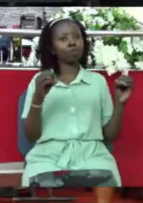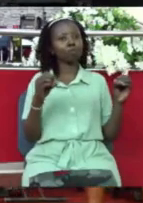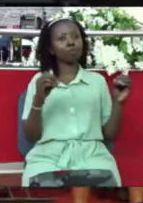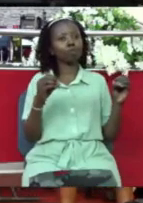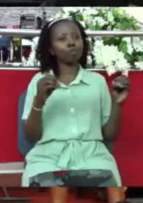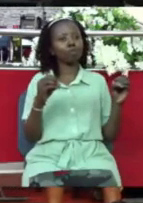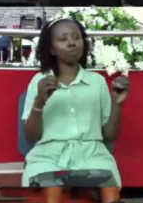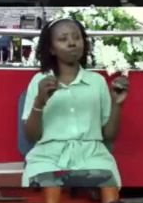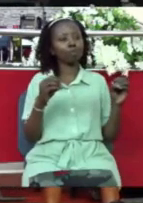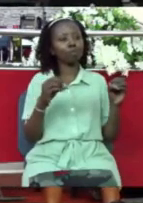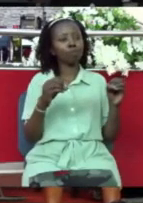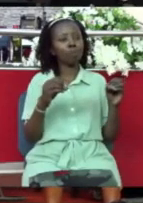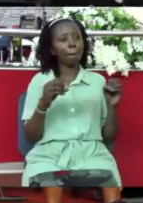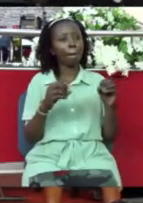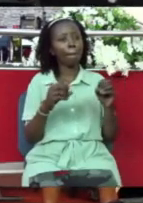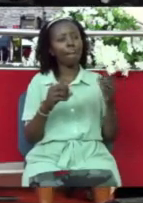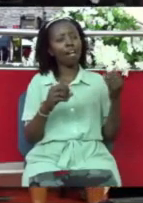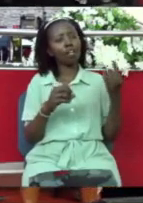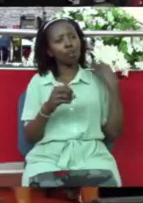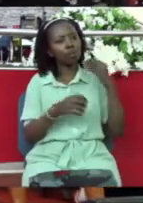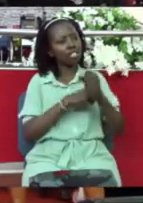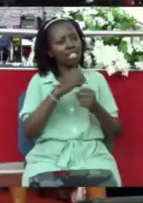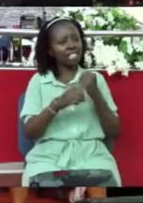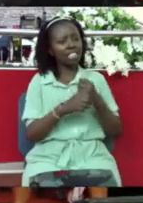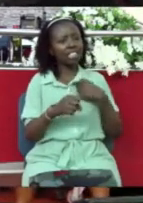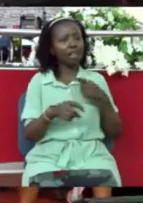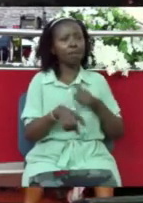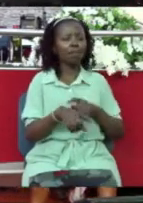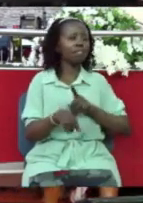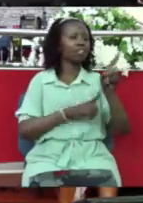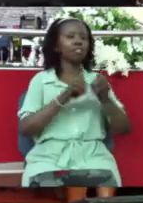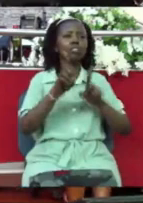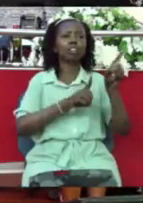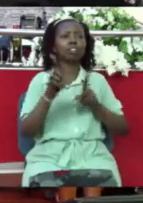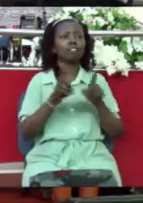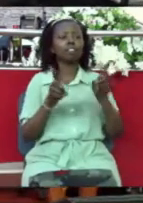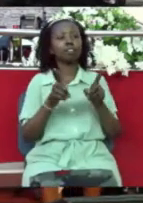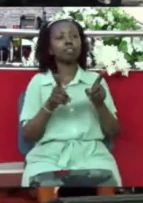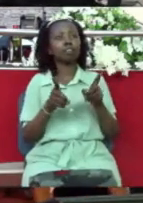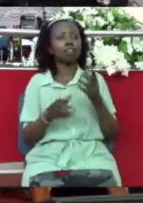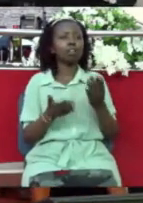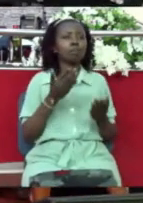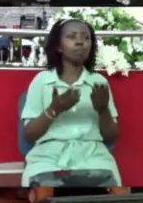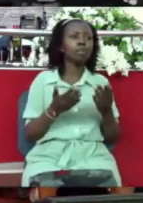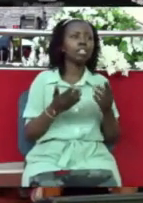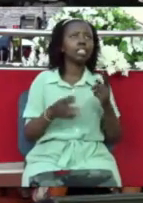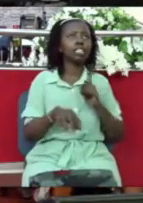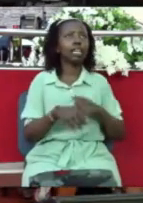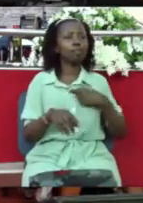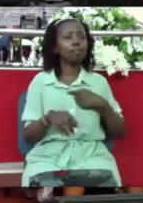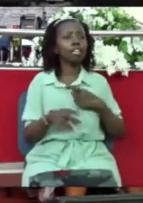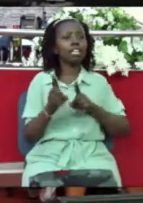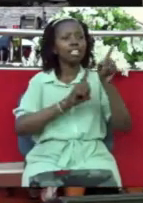Ile miaka. Those years. Nikienda safari. When I went for a journey. Kama safari yangu ya kwanza mwaka wa